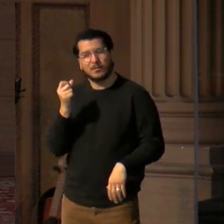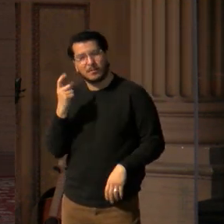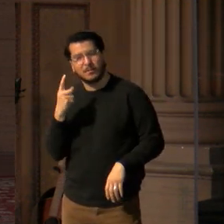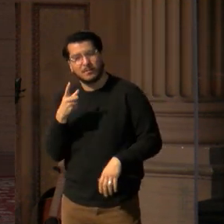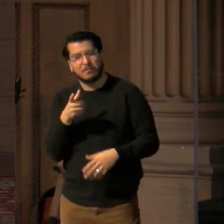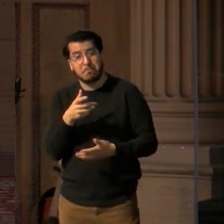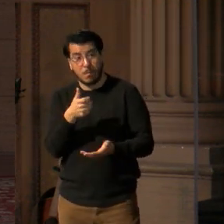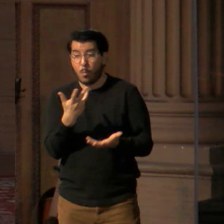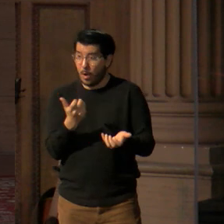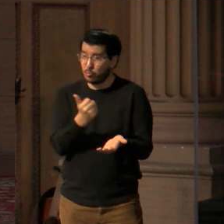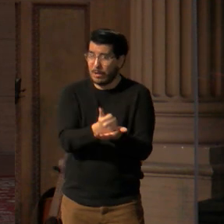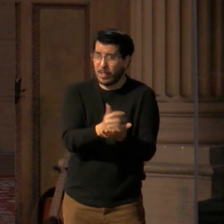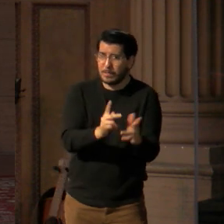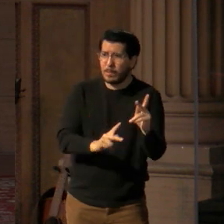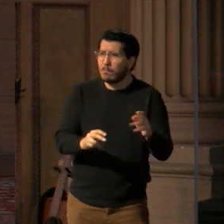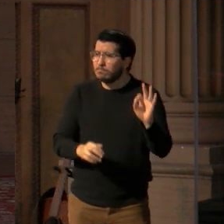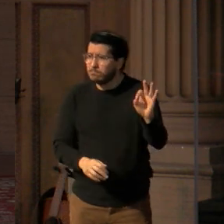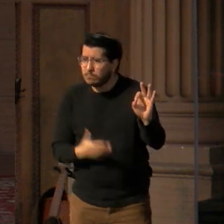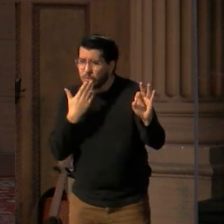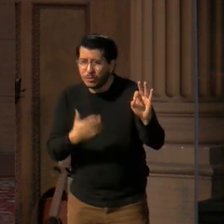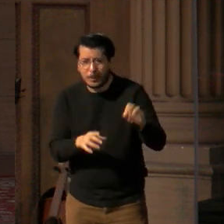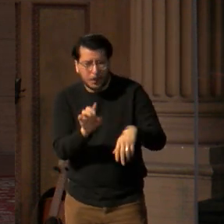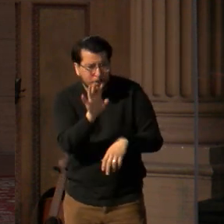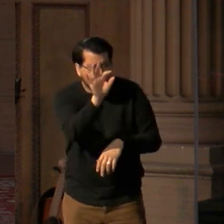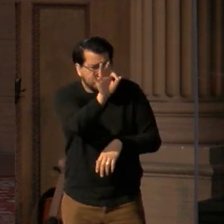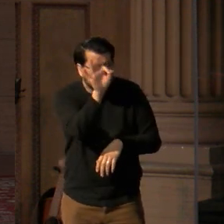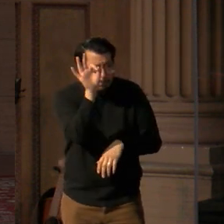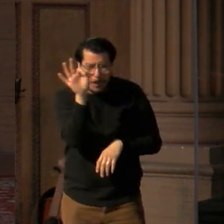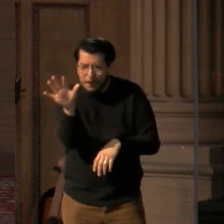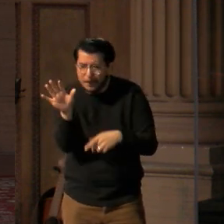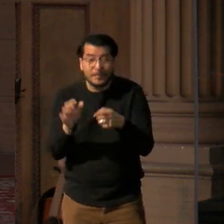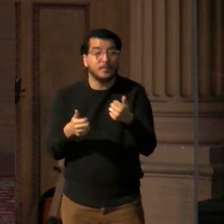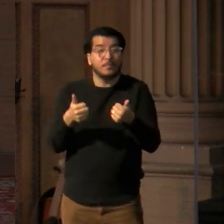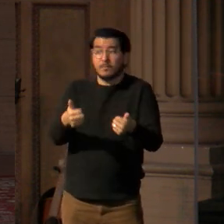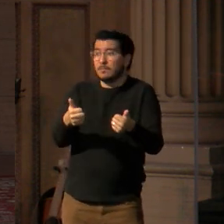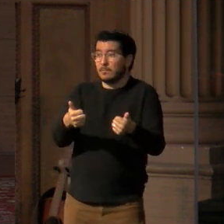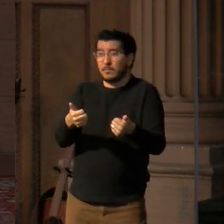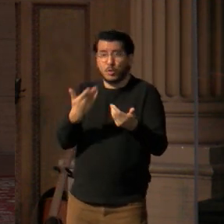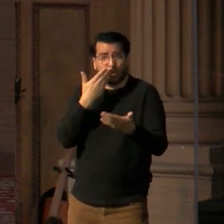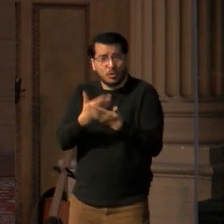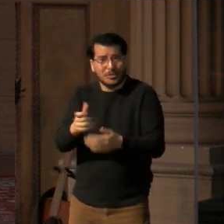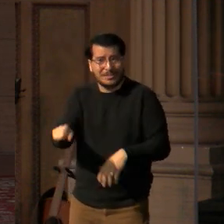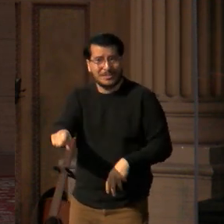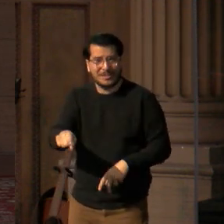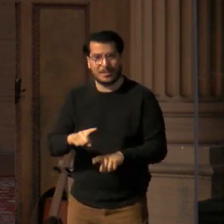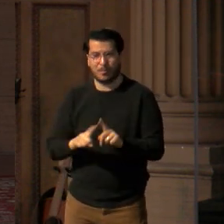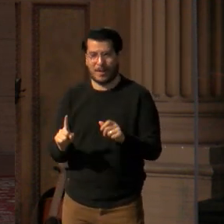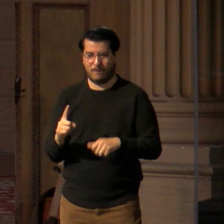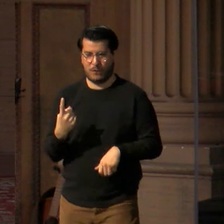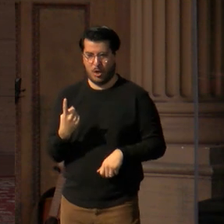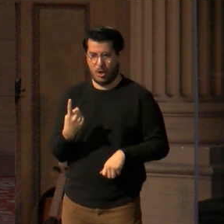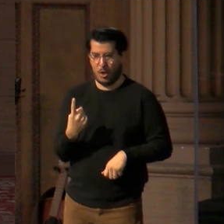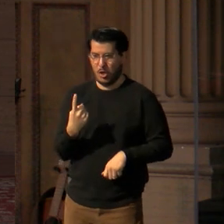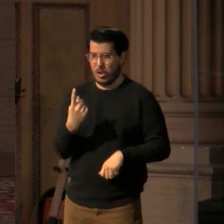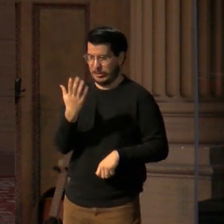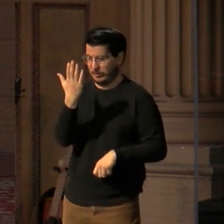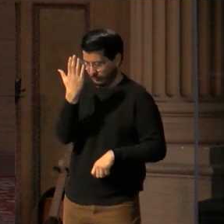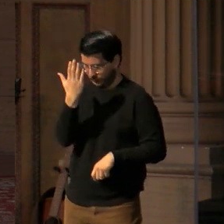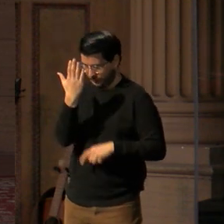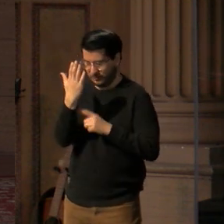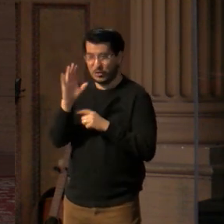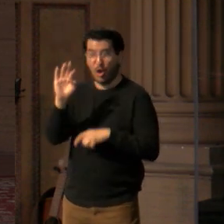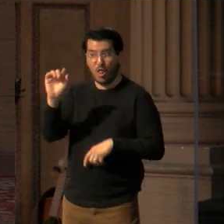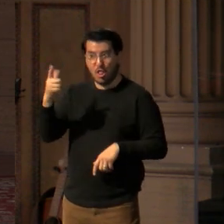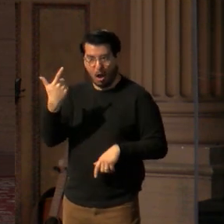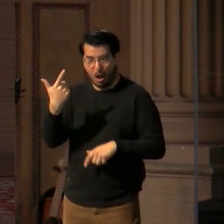to help someone is good. Your desire to help them get that little fleck out of their eye, that's great. Do that. But first get the plank. First get the log